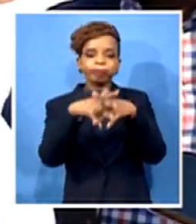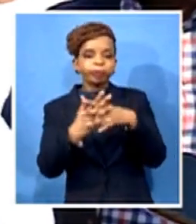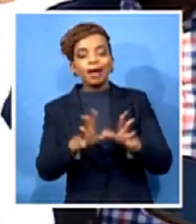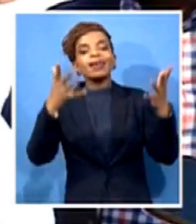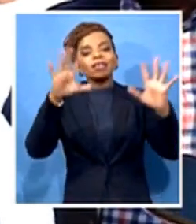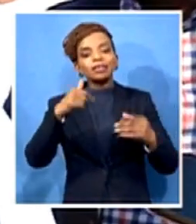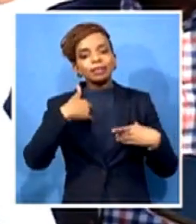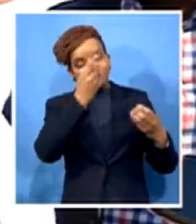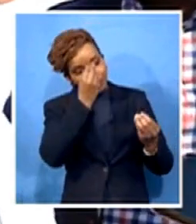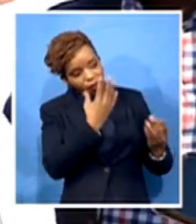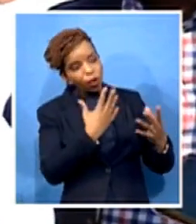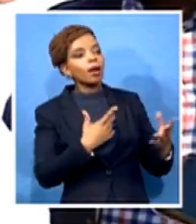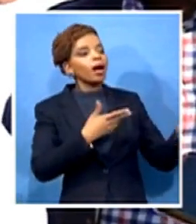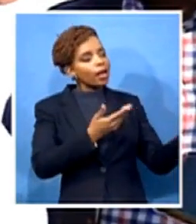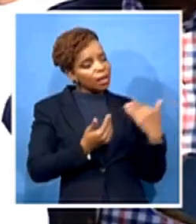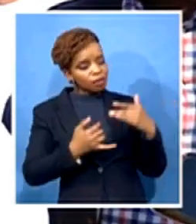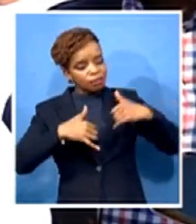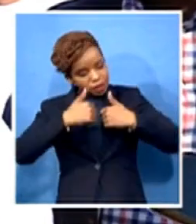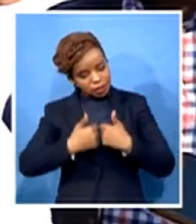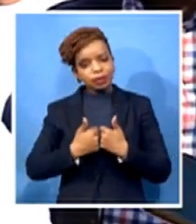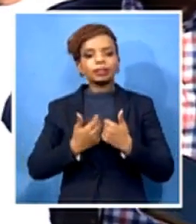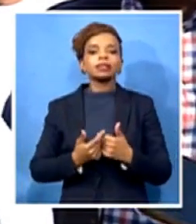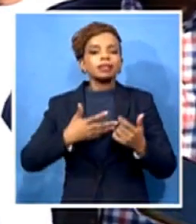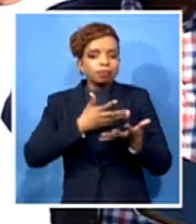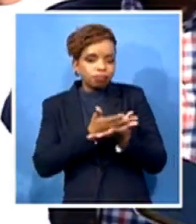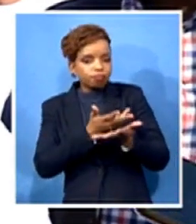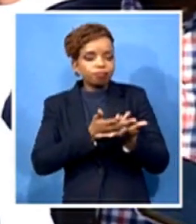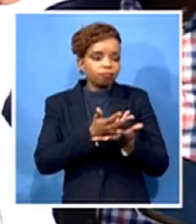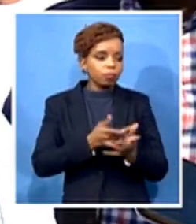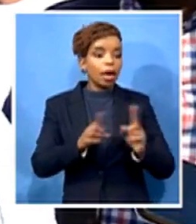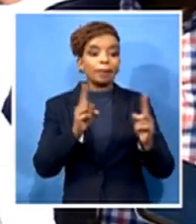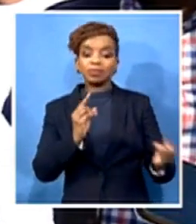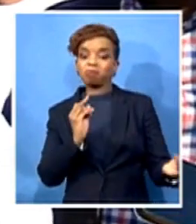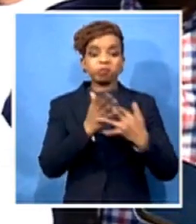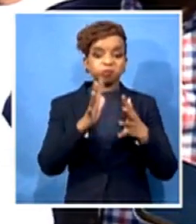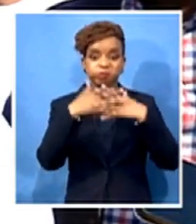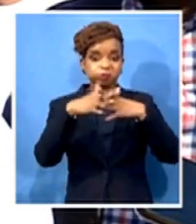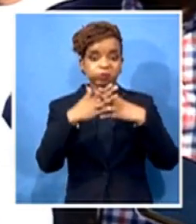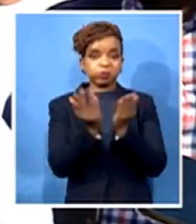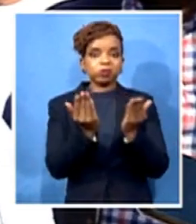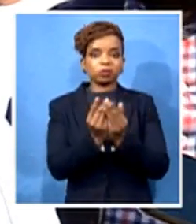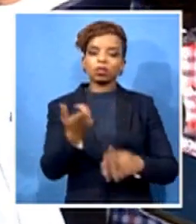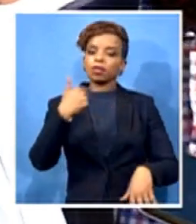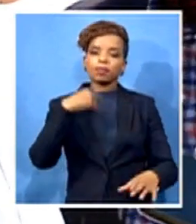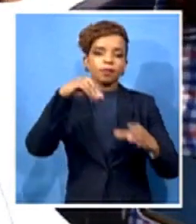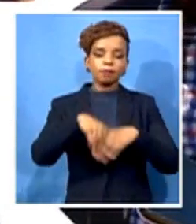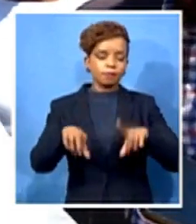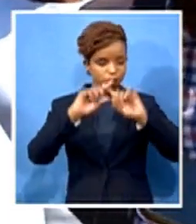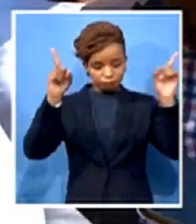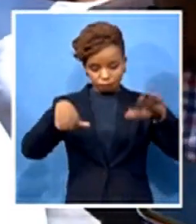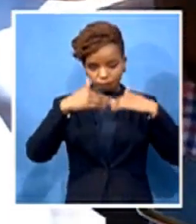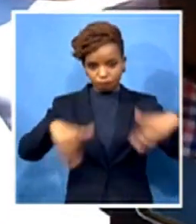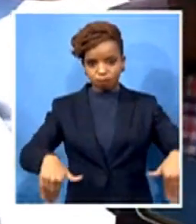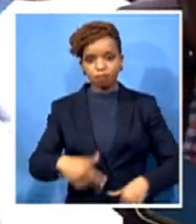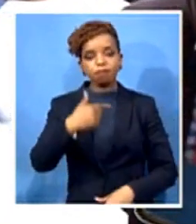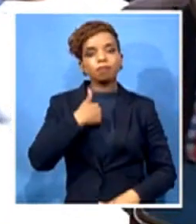program that disrupts the school. So maybe that's why they say we are arrogant. I cannot. I've talked to the Prof Jock of the province to